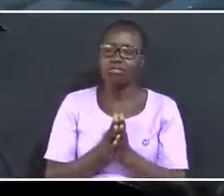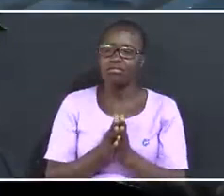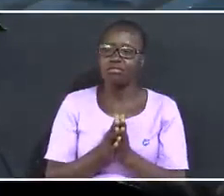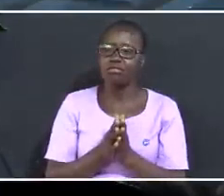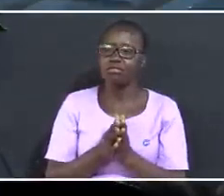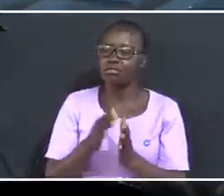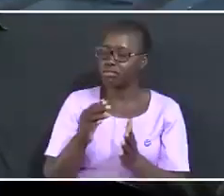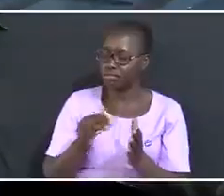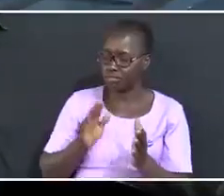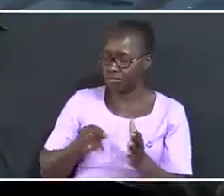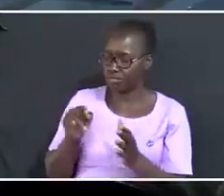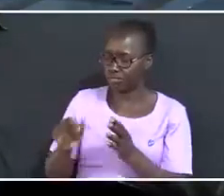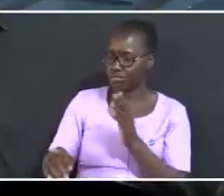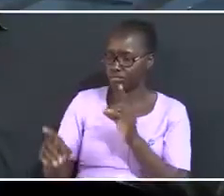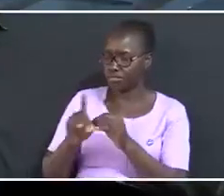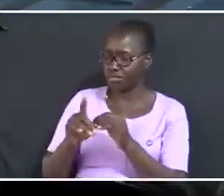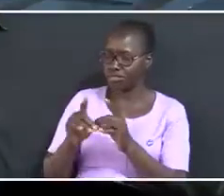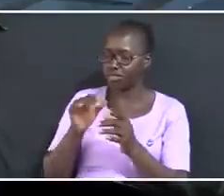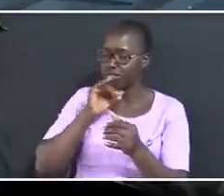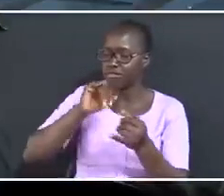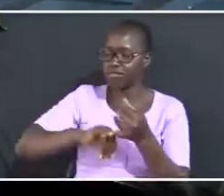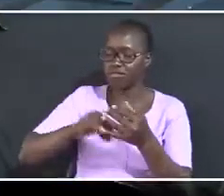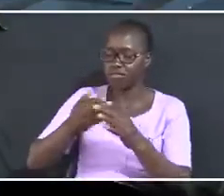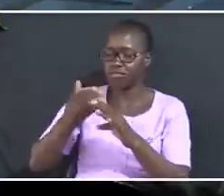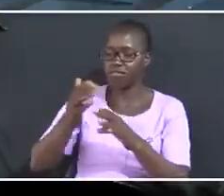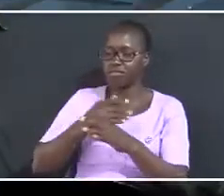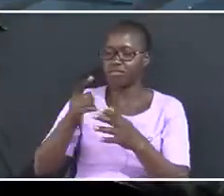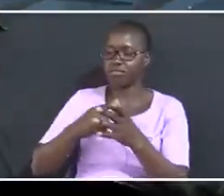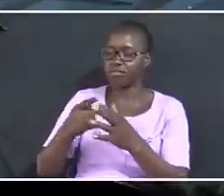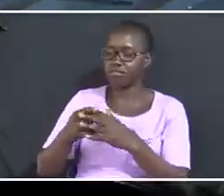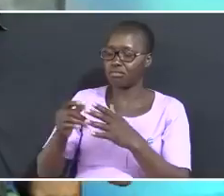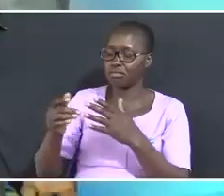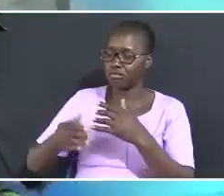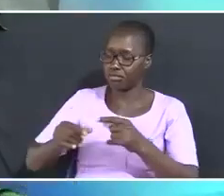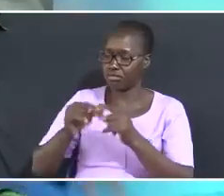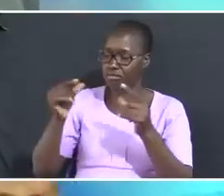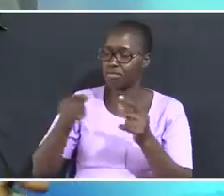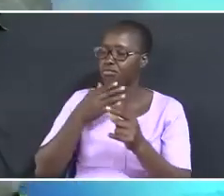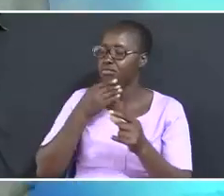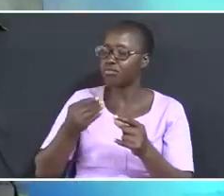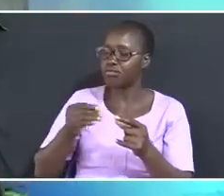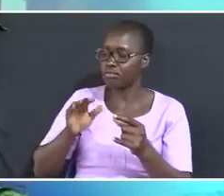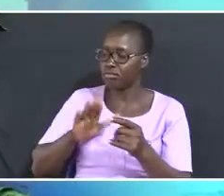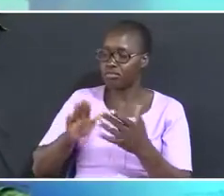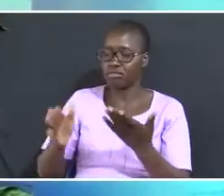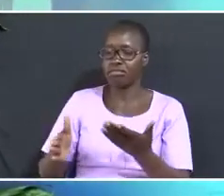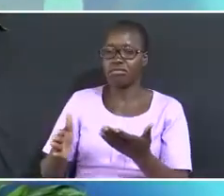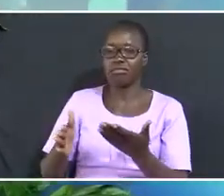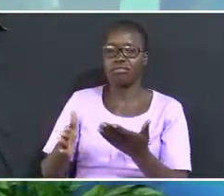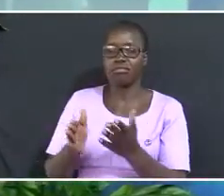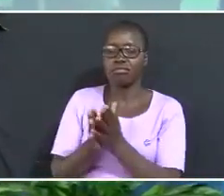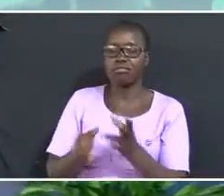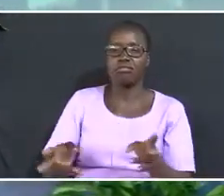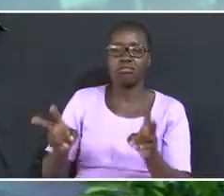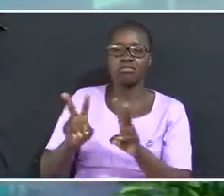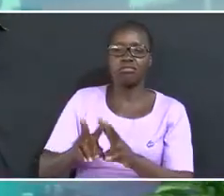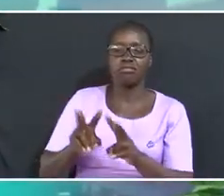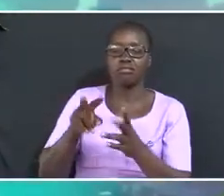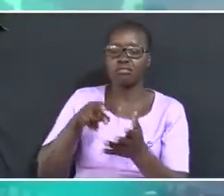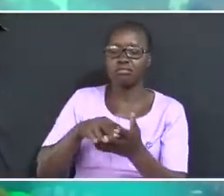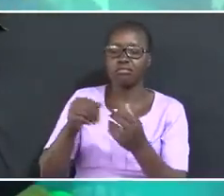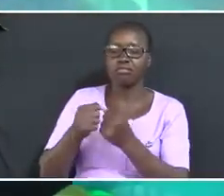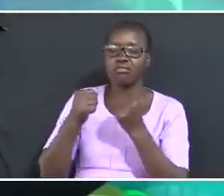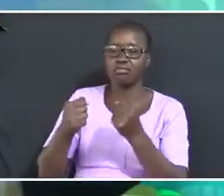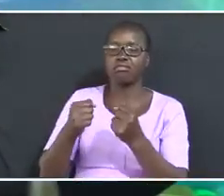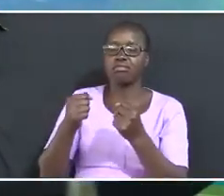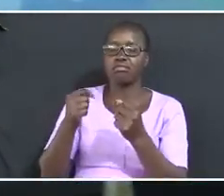the husband fall. Then there's a debate. If the man had the brains, why didn't he stand firm? And all this. That is